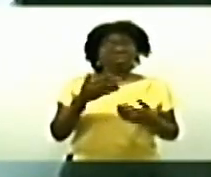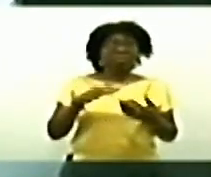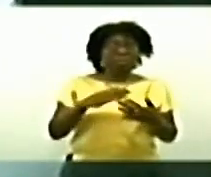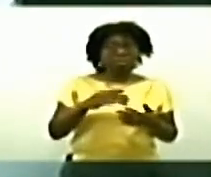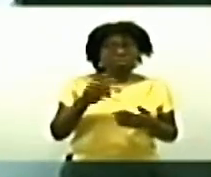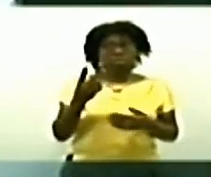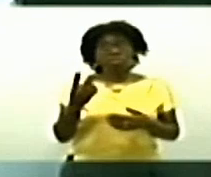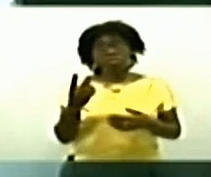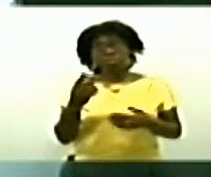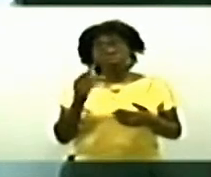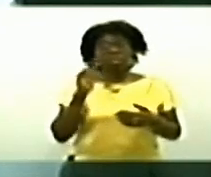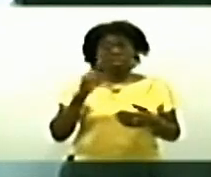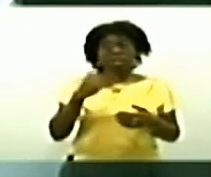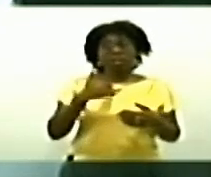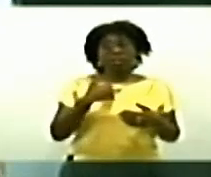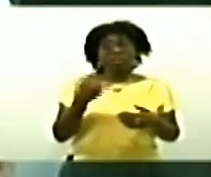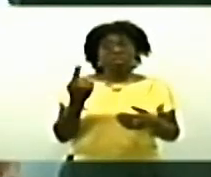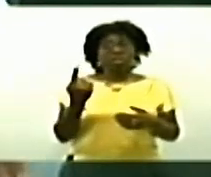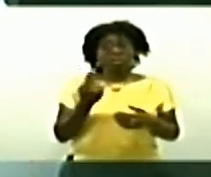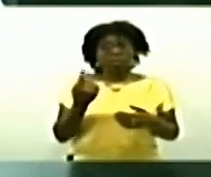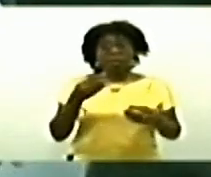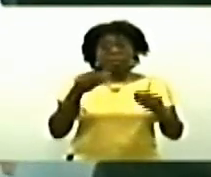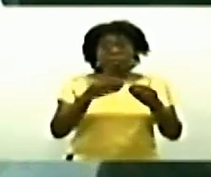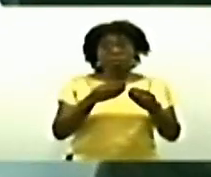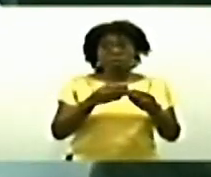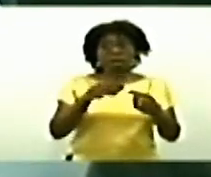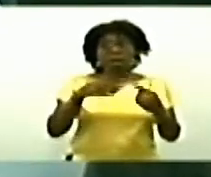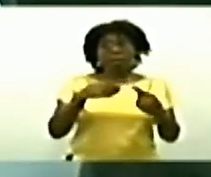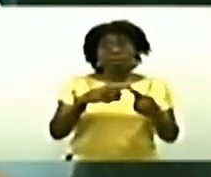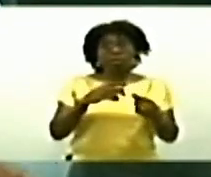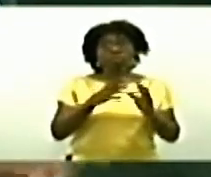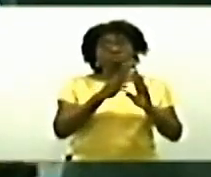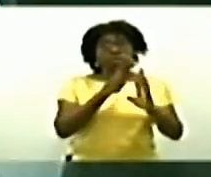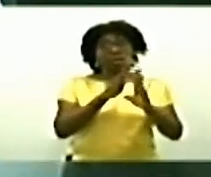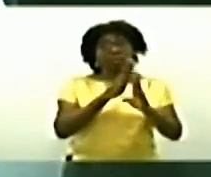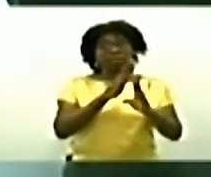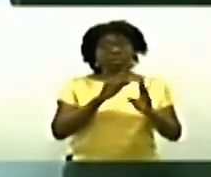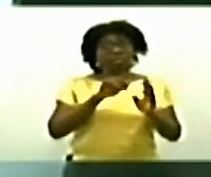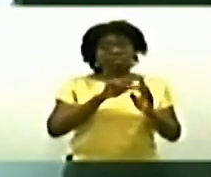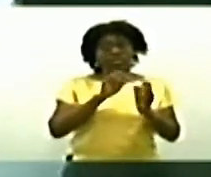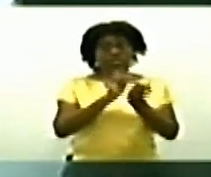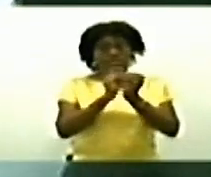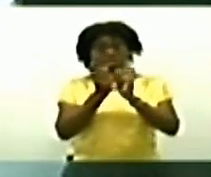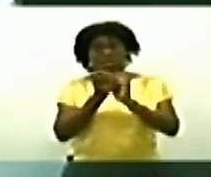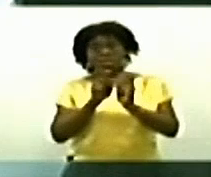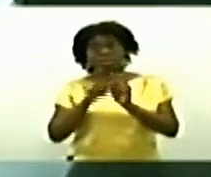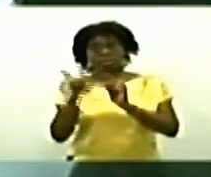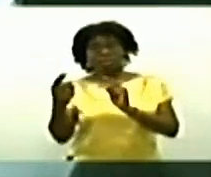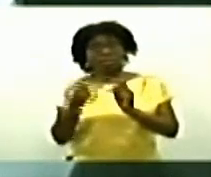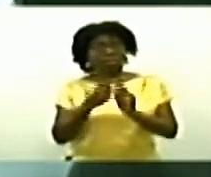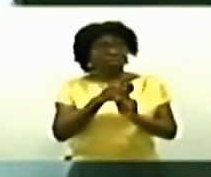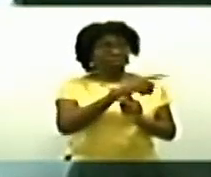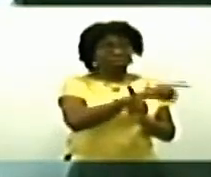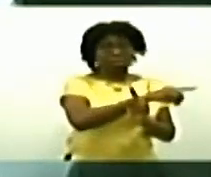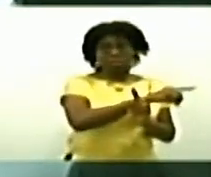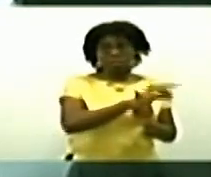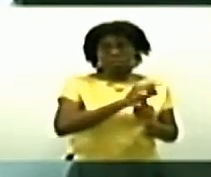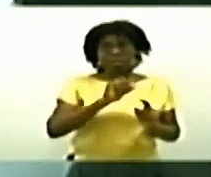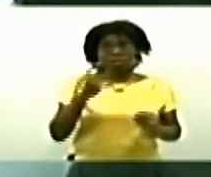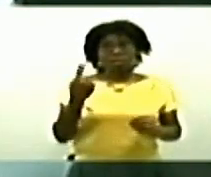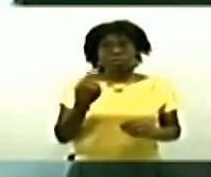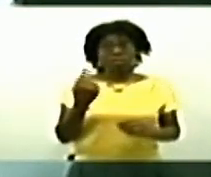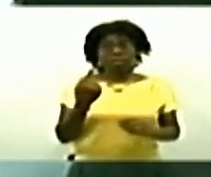clauses should have had something more concerning traffic diversion. It's only, the clauses